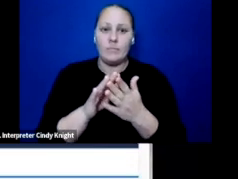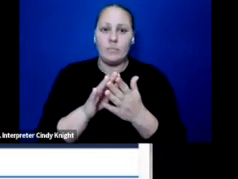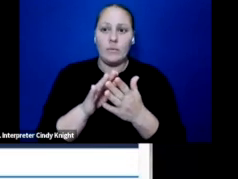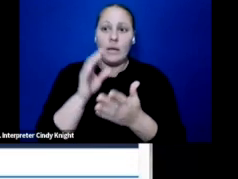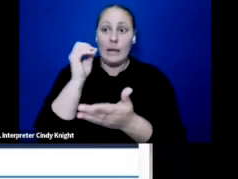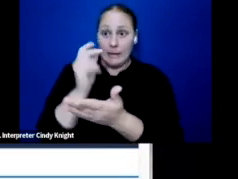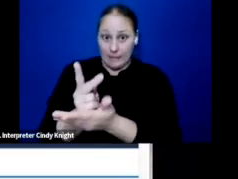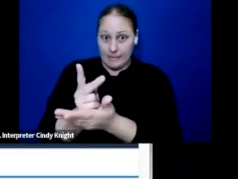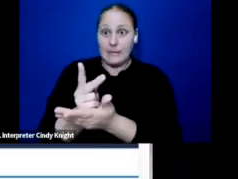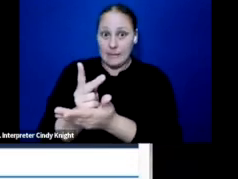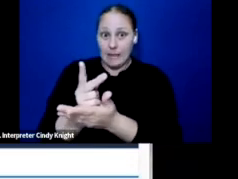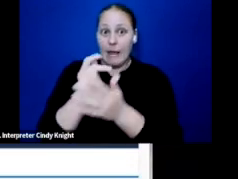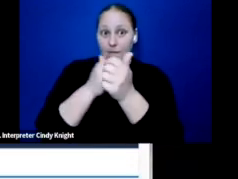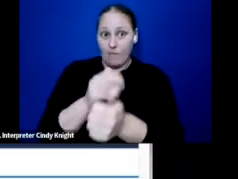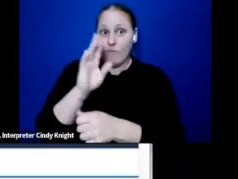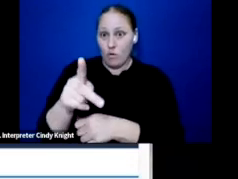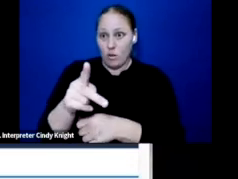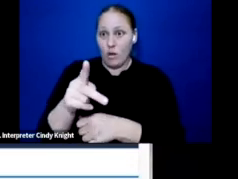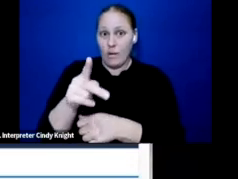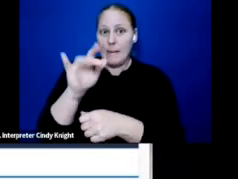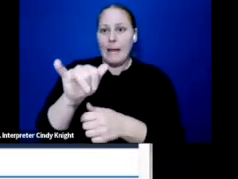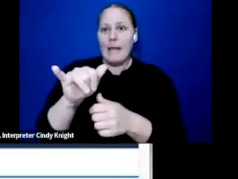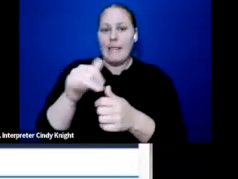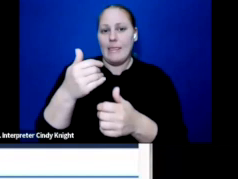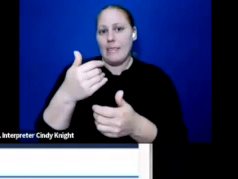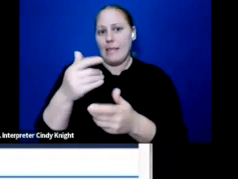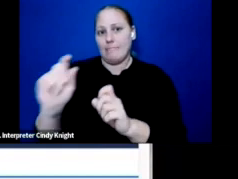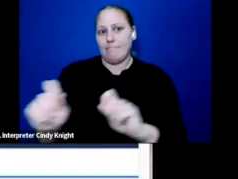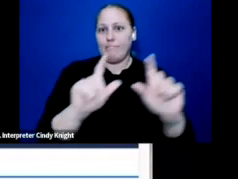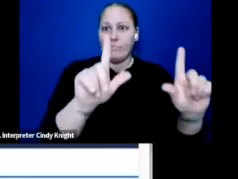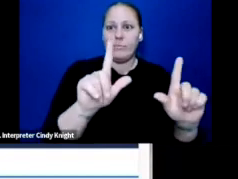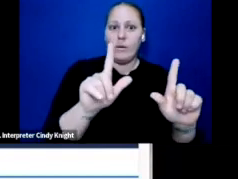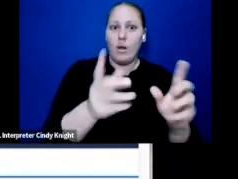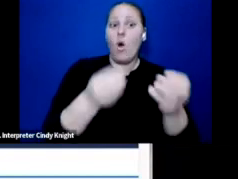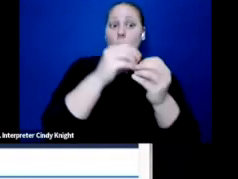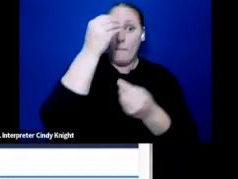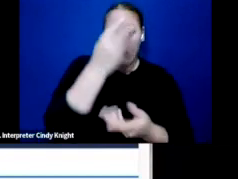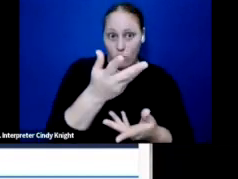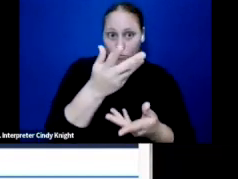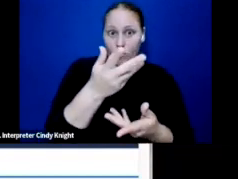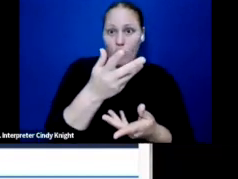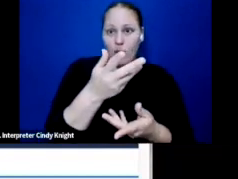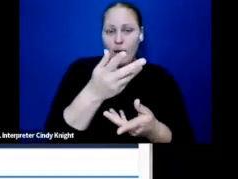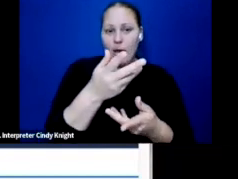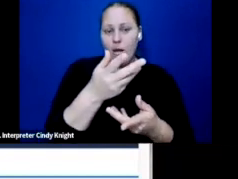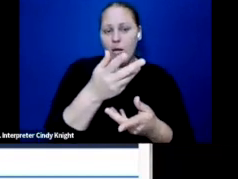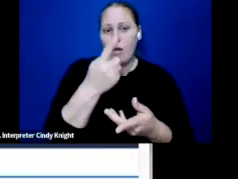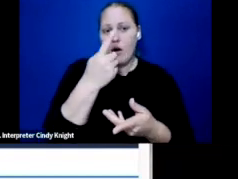hopefully gain consent for follow-up, which would then present me with information in order to actually perform that follow-up.